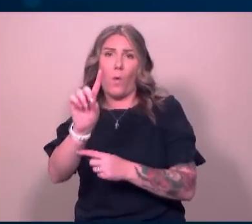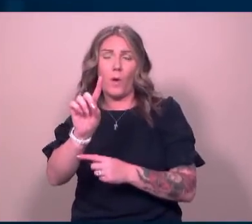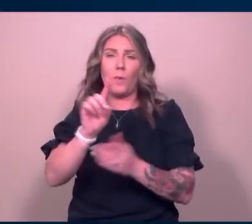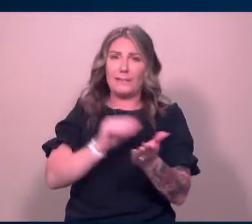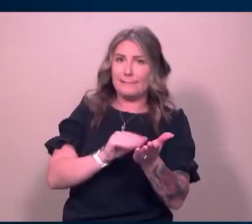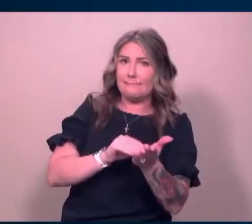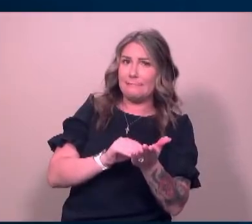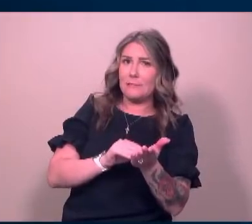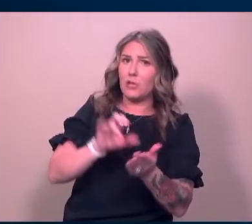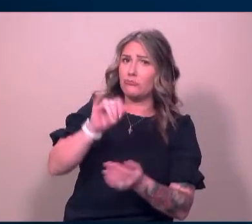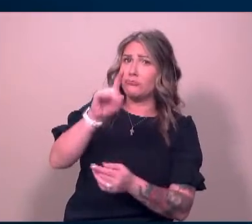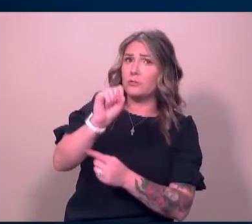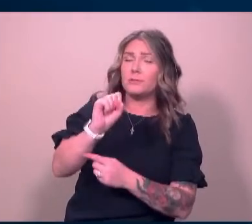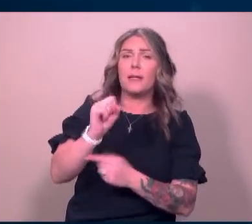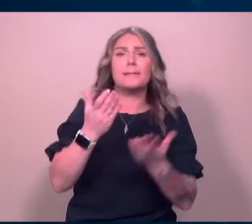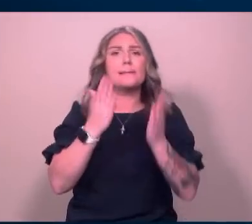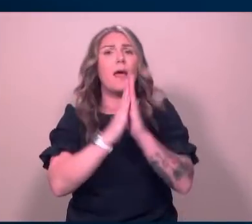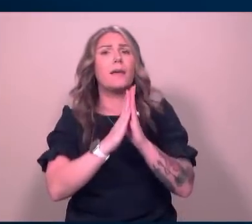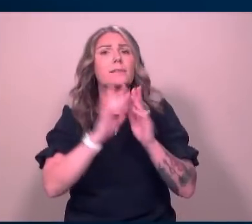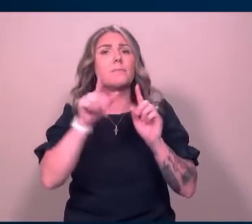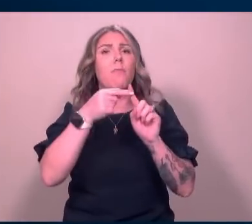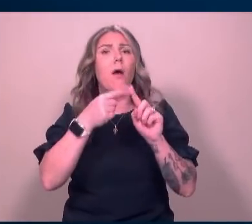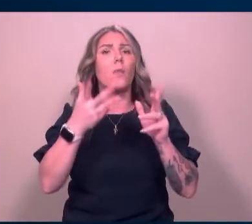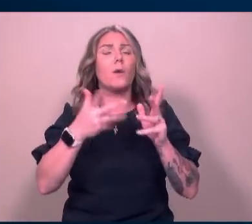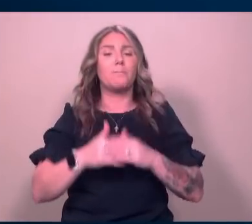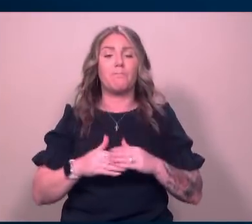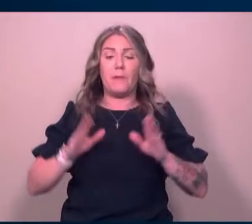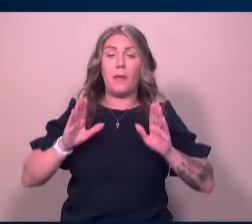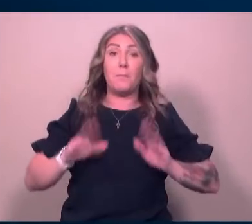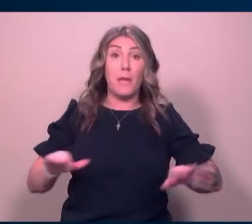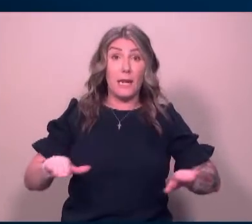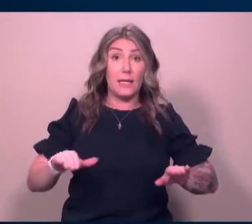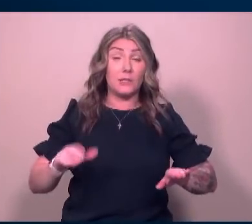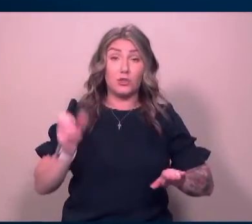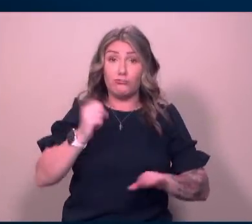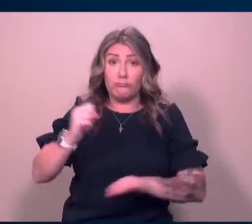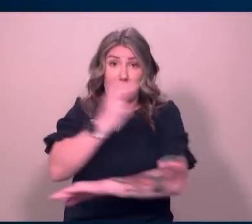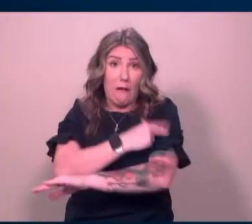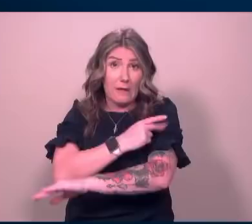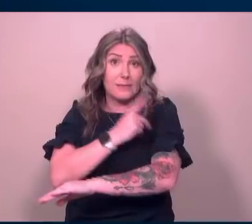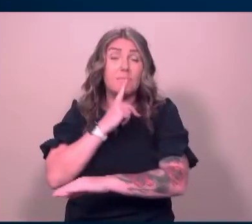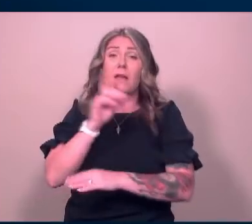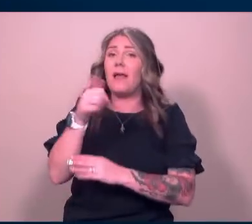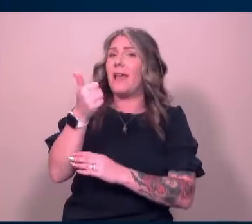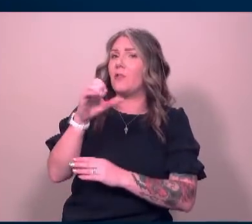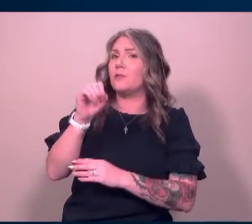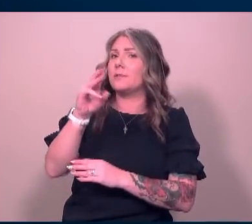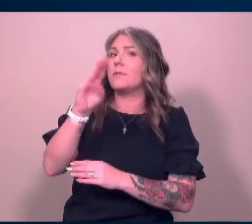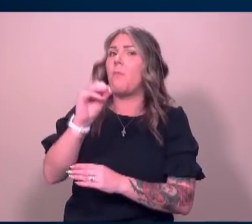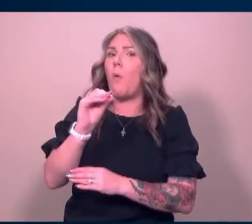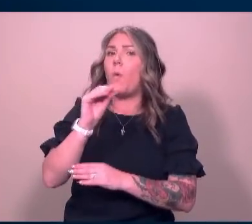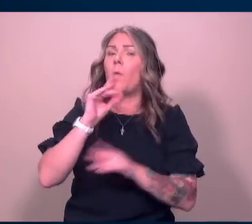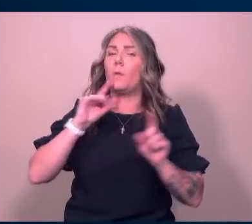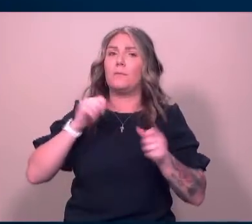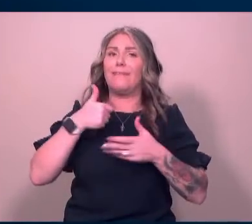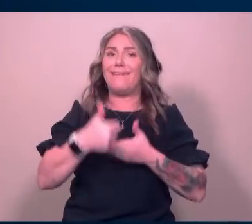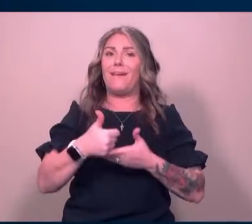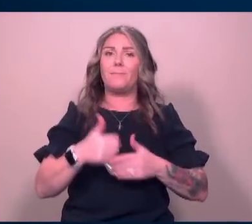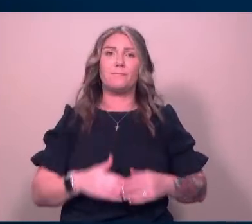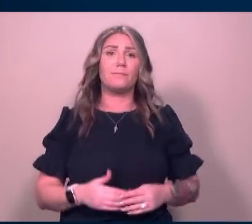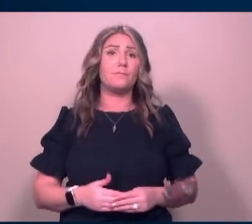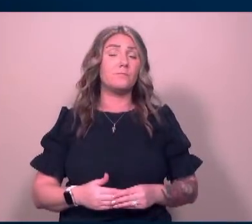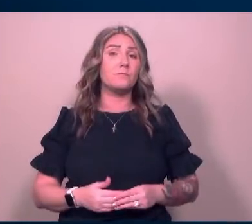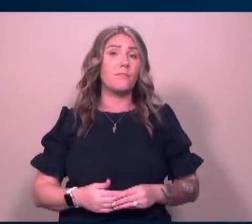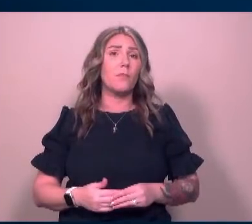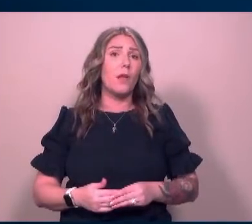I wanted to ask you about pediatric hospitalizations, and maybe some of the other CMOs can help with this too. We heard